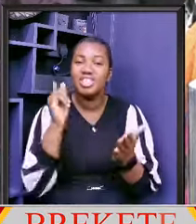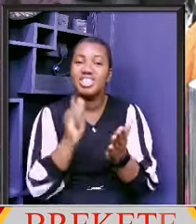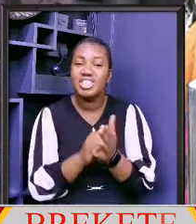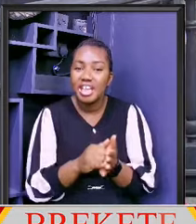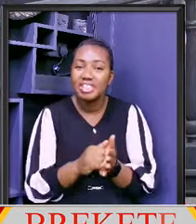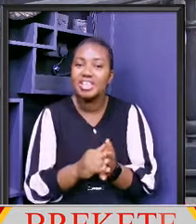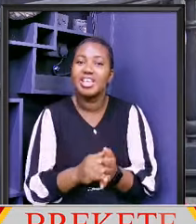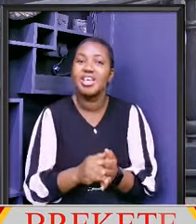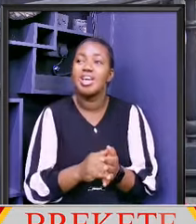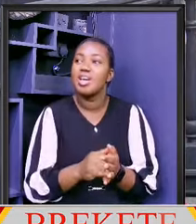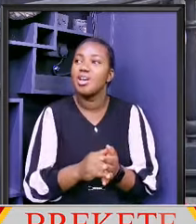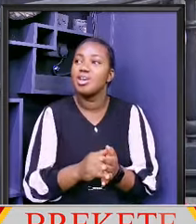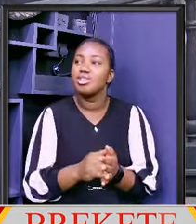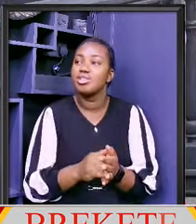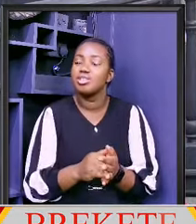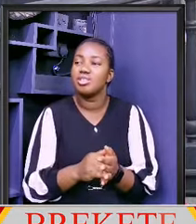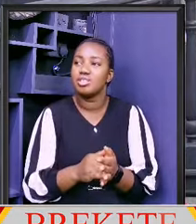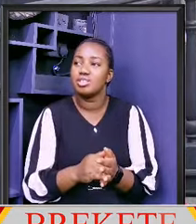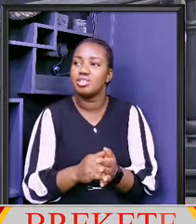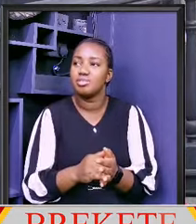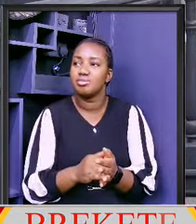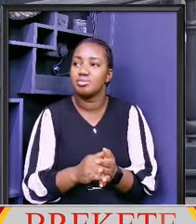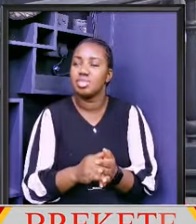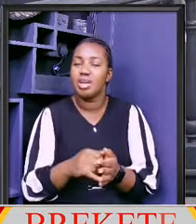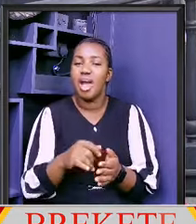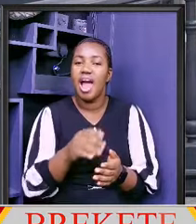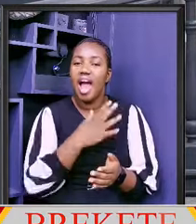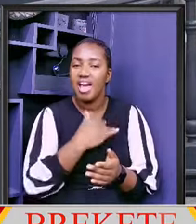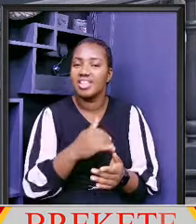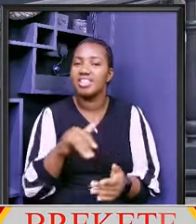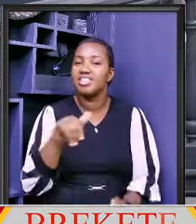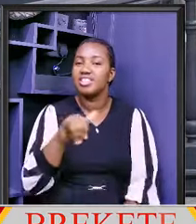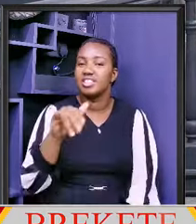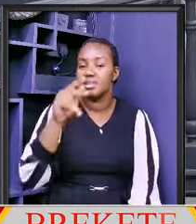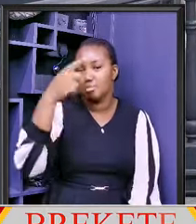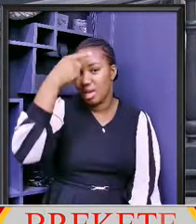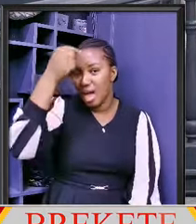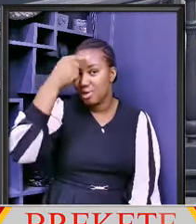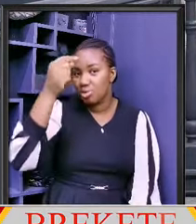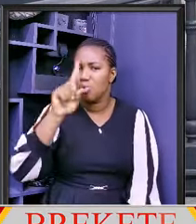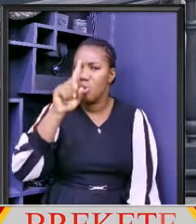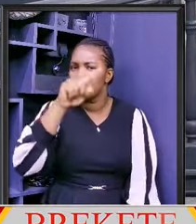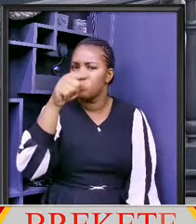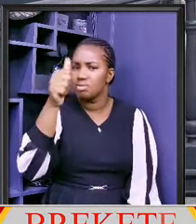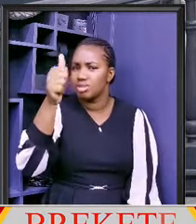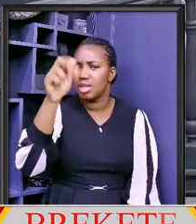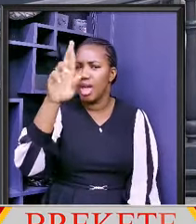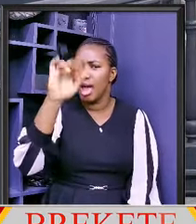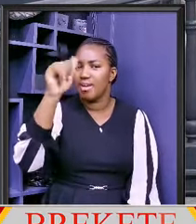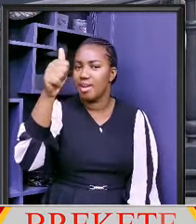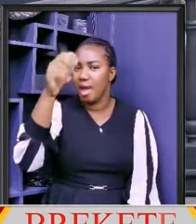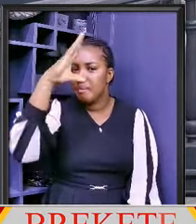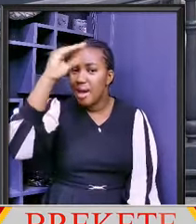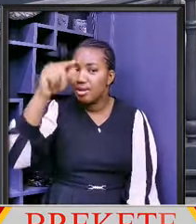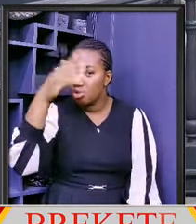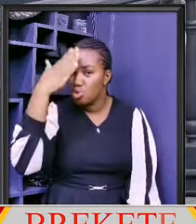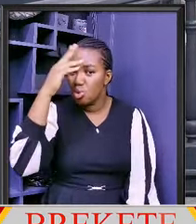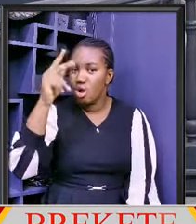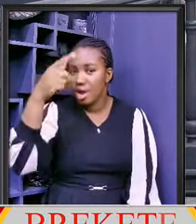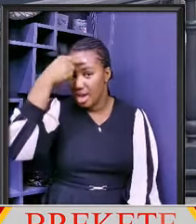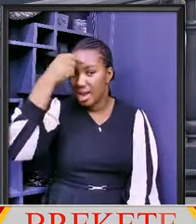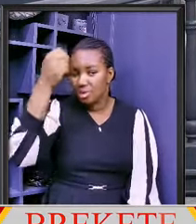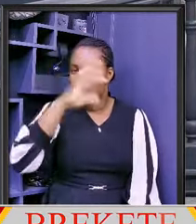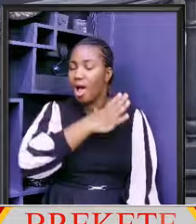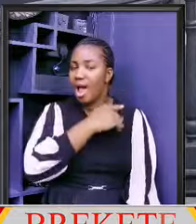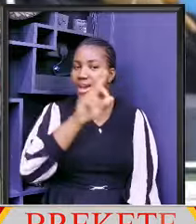him. But the same Kano, 9-1 man, you won't prove to them one Zaria man. You know, say Kano and Zaria, they play with